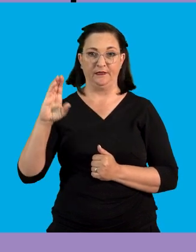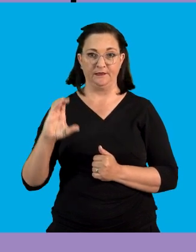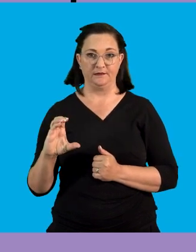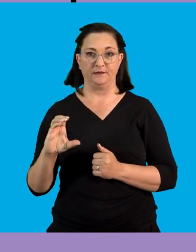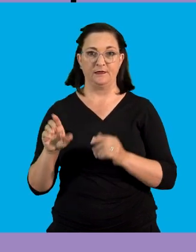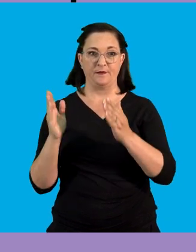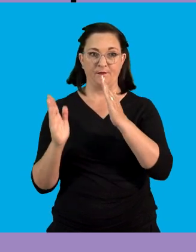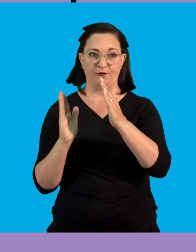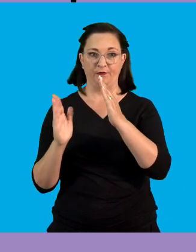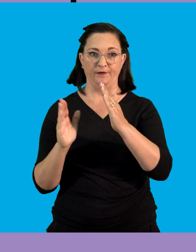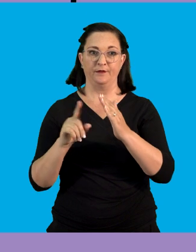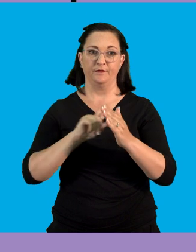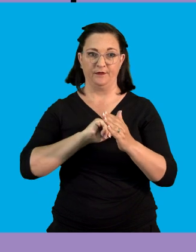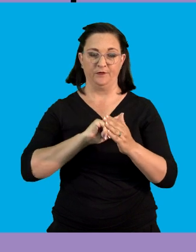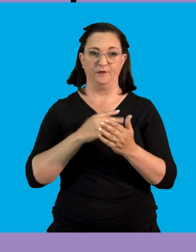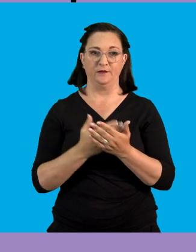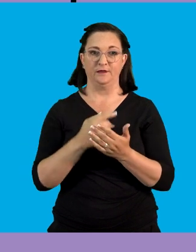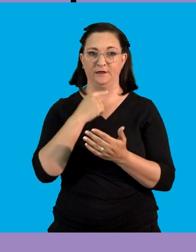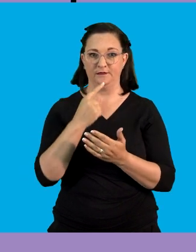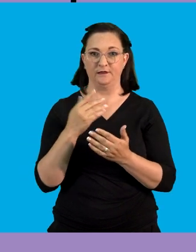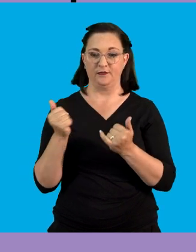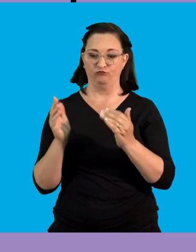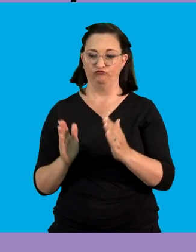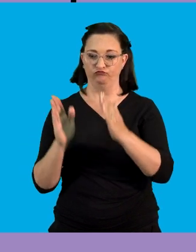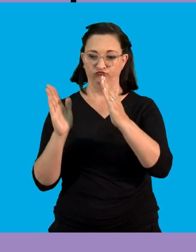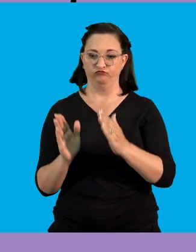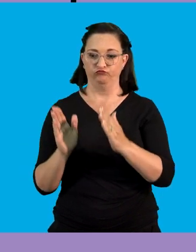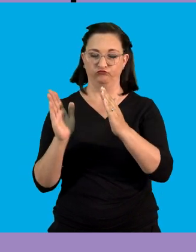angles and they are supplementary. They are